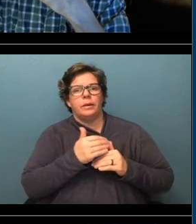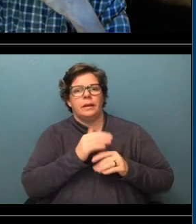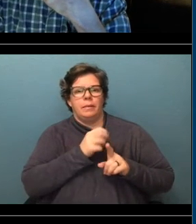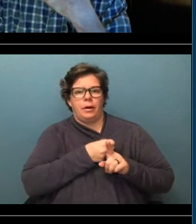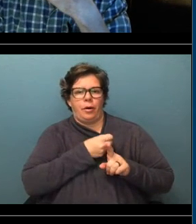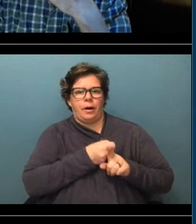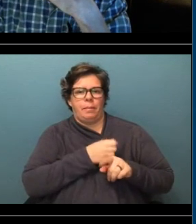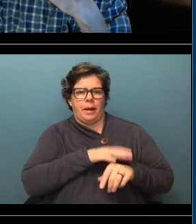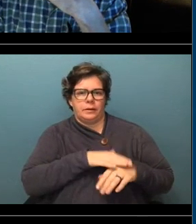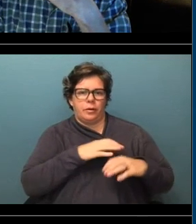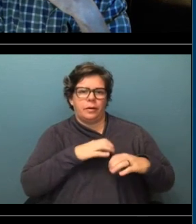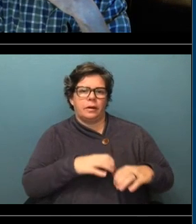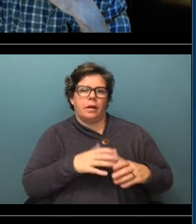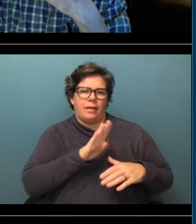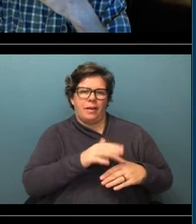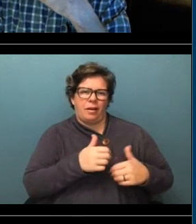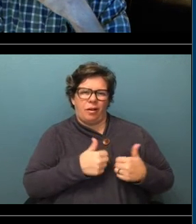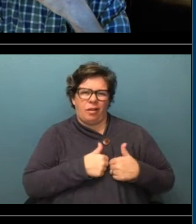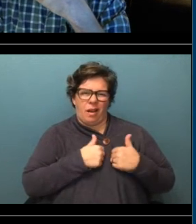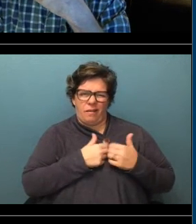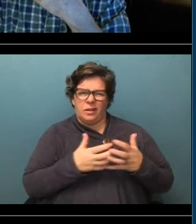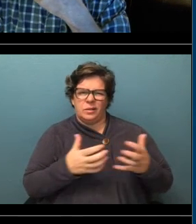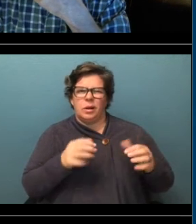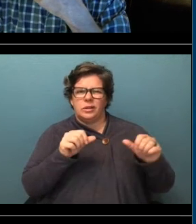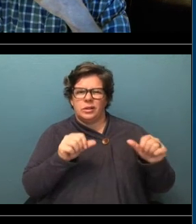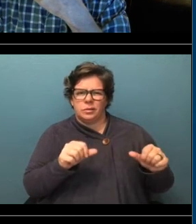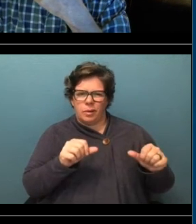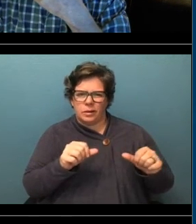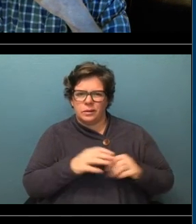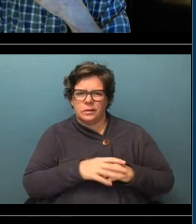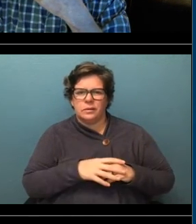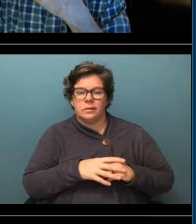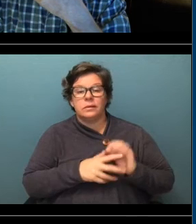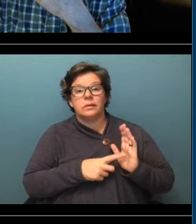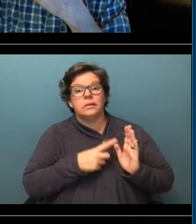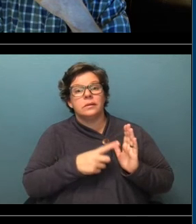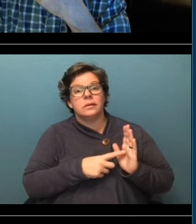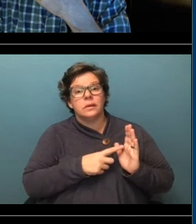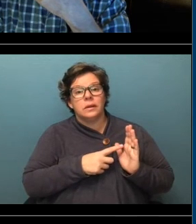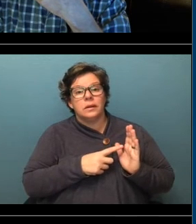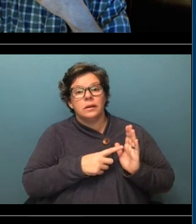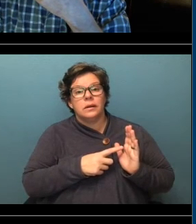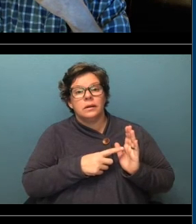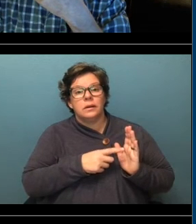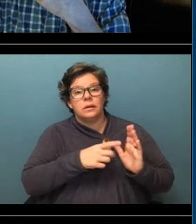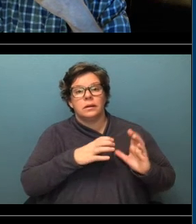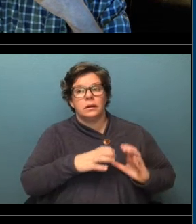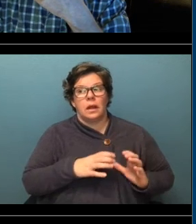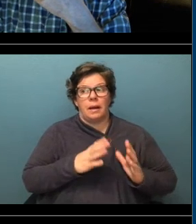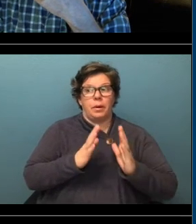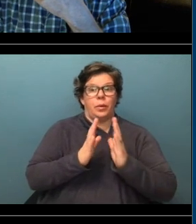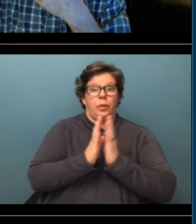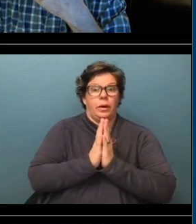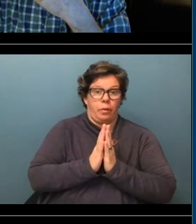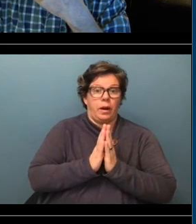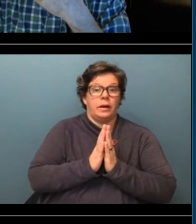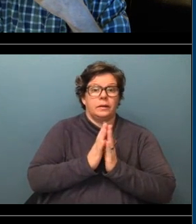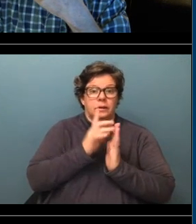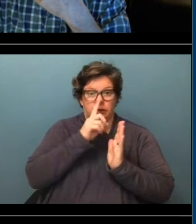on the client's life as much as possible. There are times, however, when the client requests follow-up,